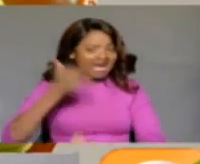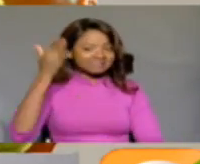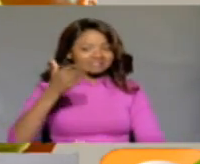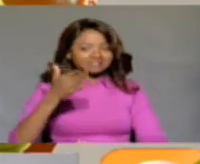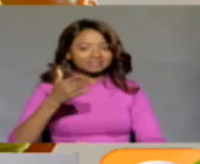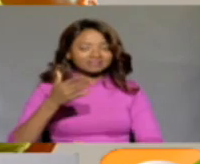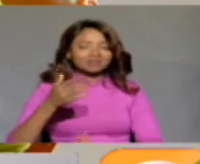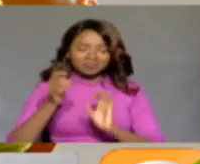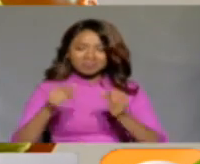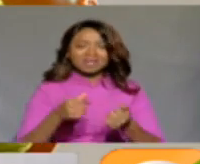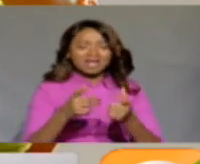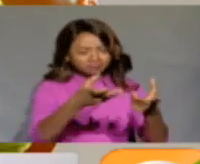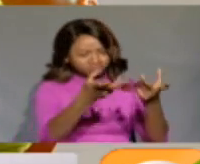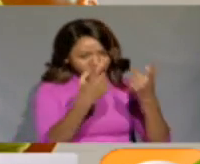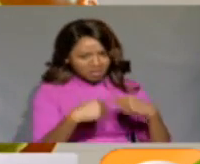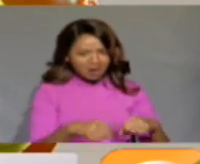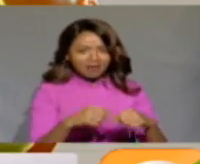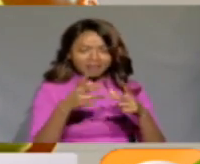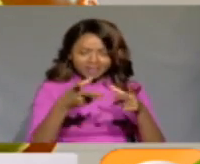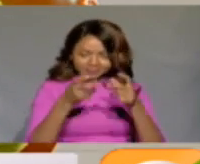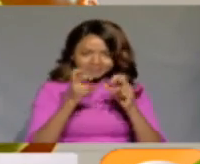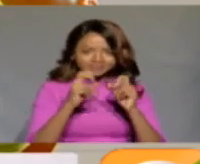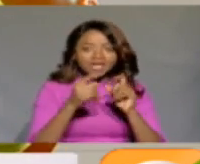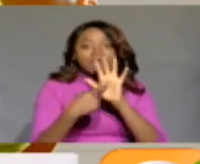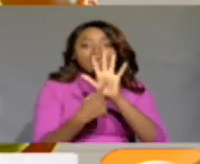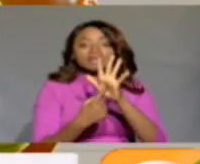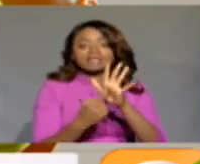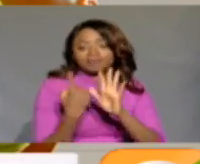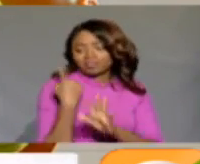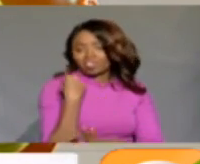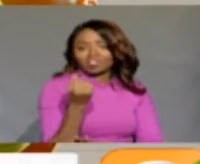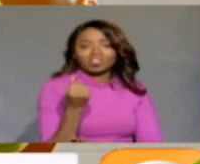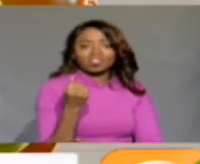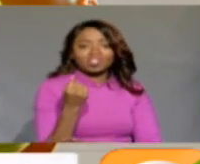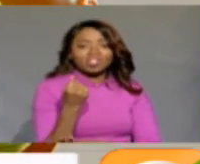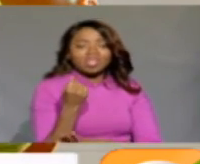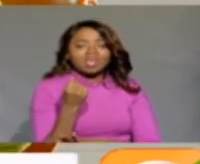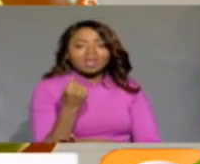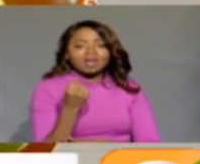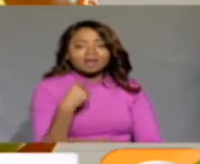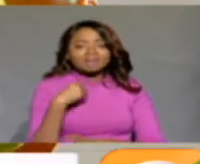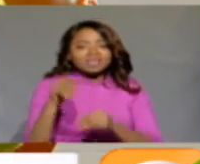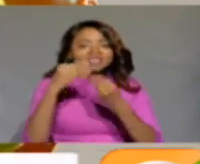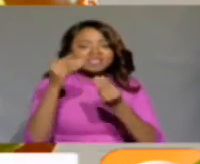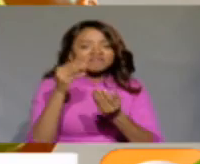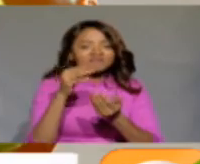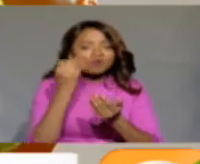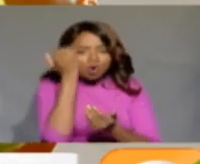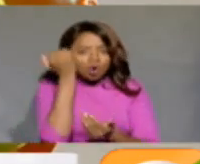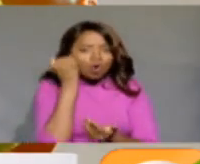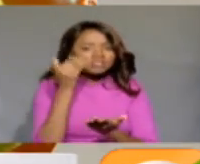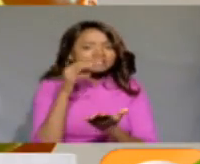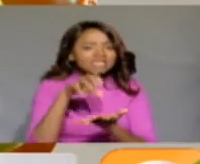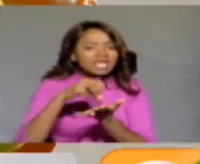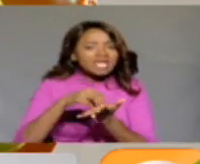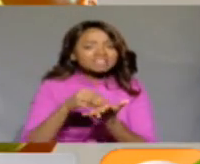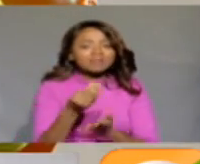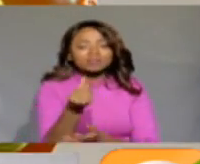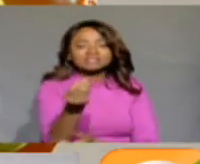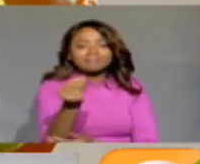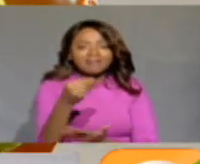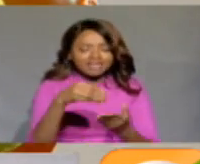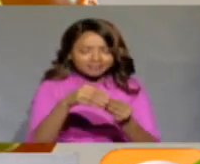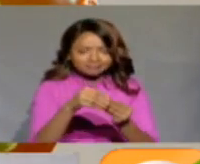yeah, the cases are done. The cases are done. I will give you a case for the other day which I filed on the issue of the currency. It was a 3-judge